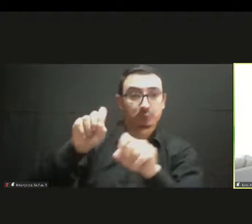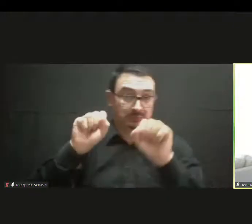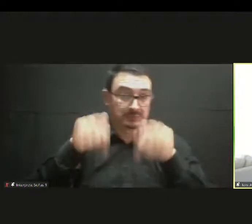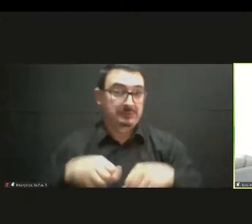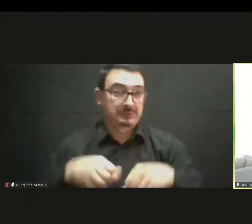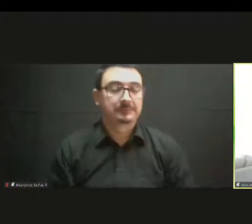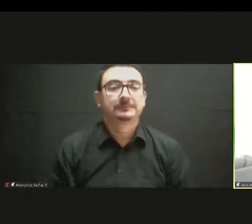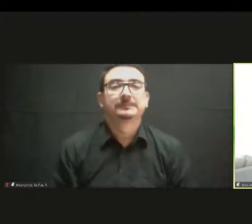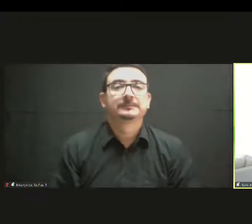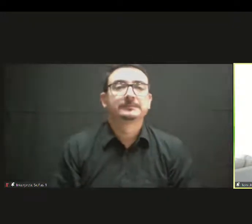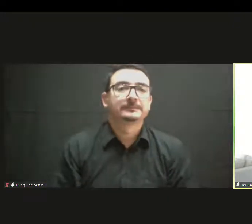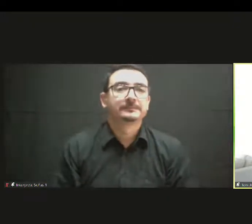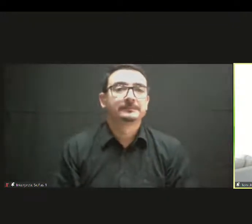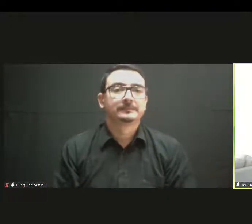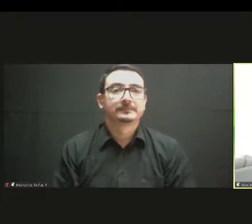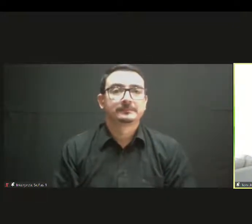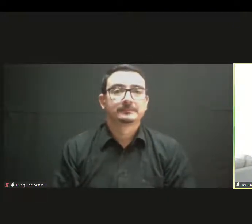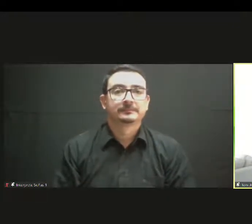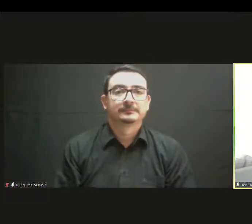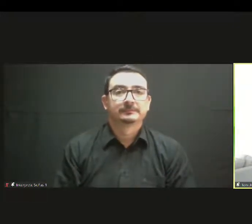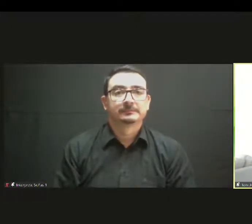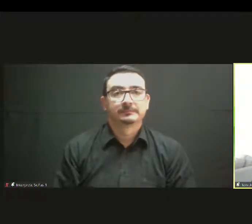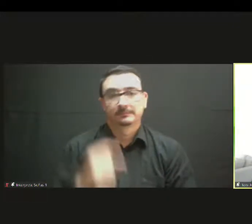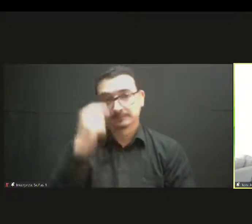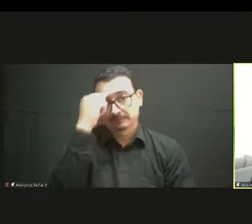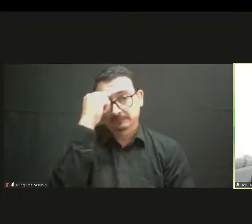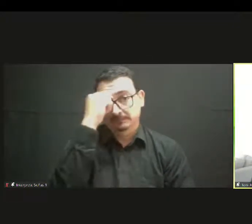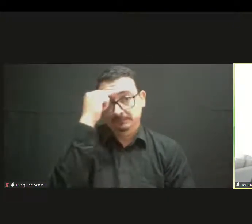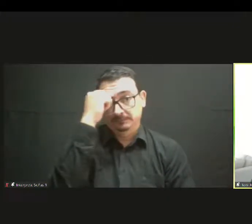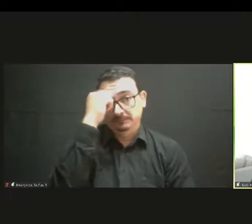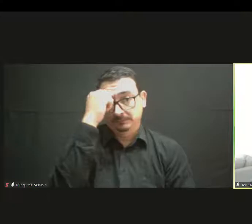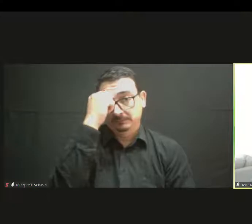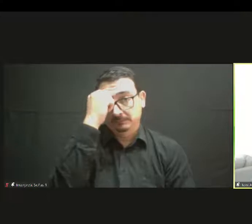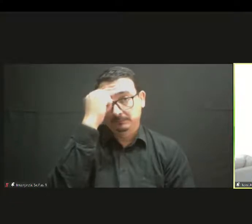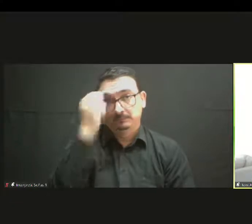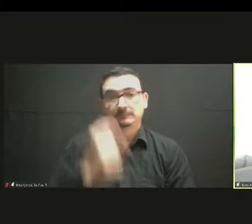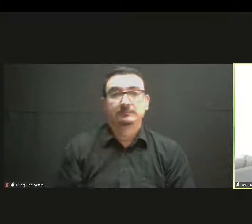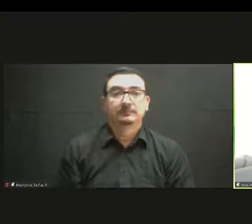So to start off our session, I'd like to put a question to you, Vanessa.